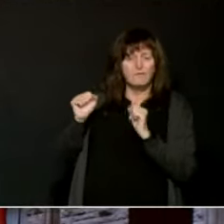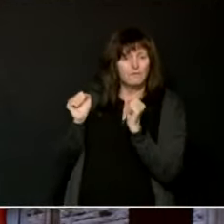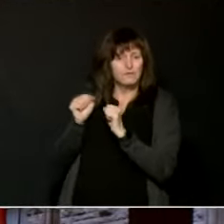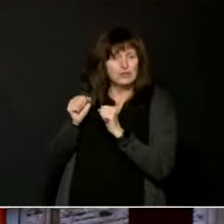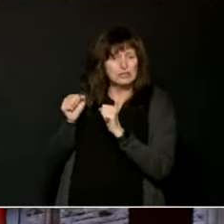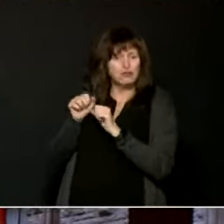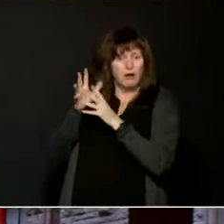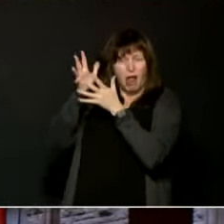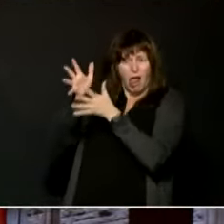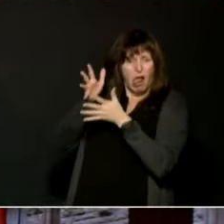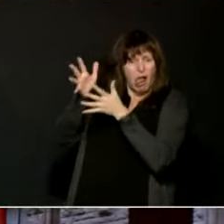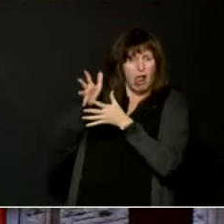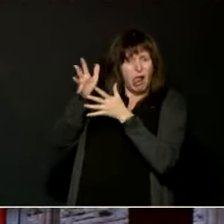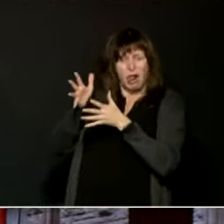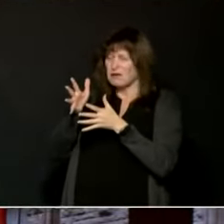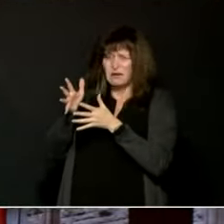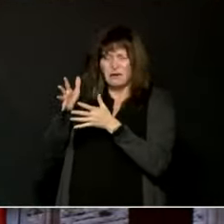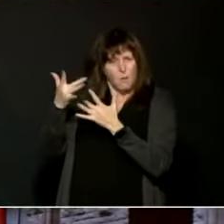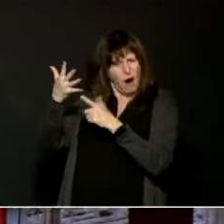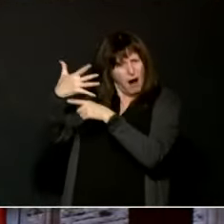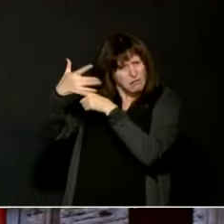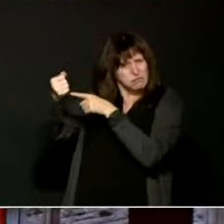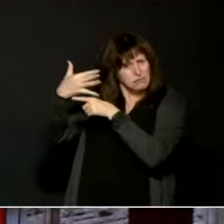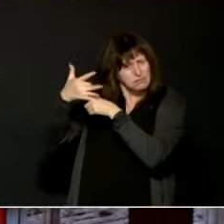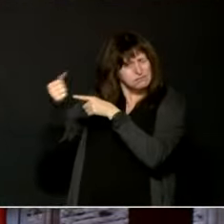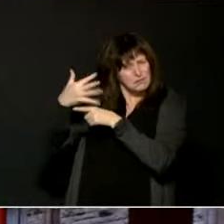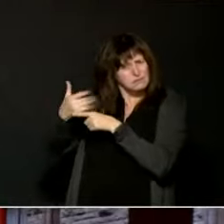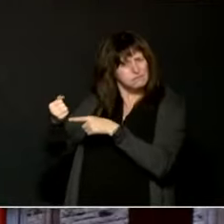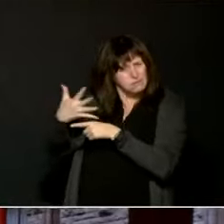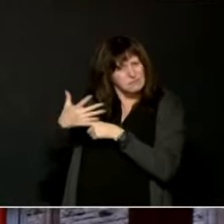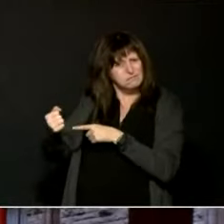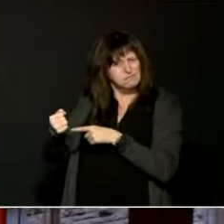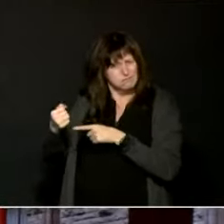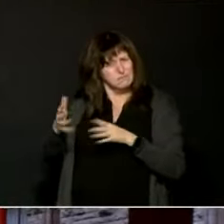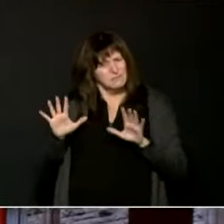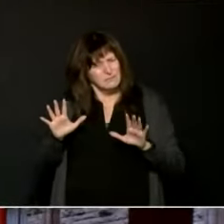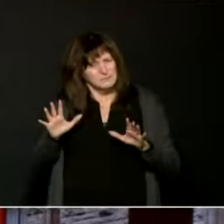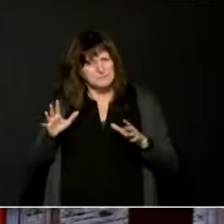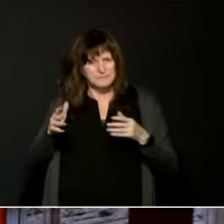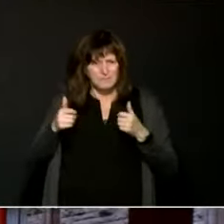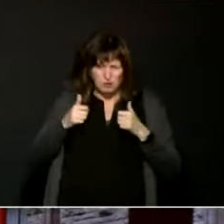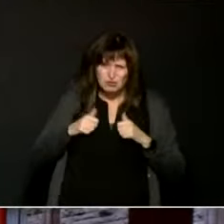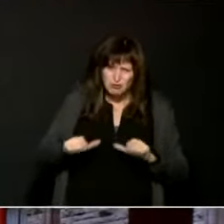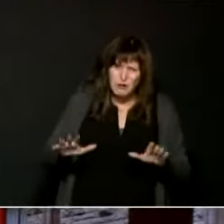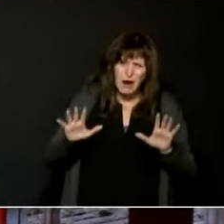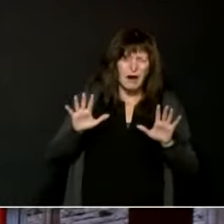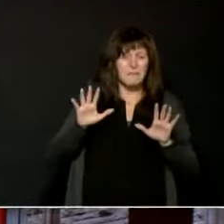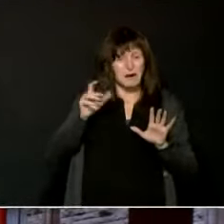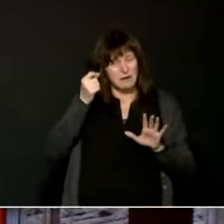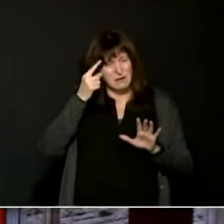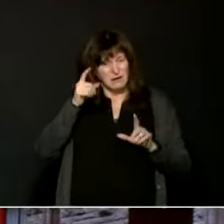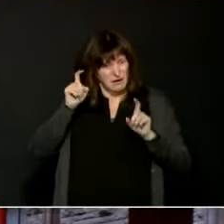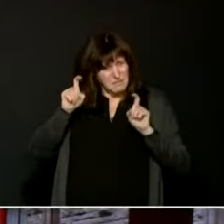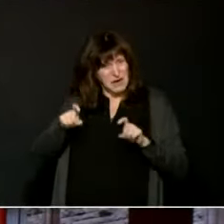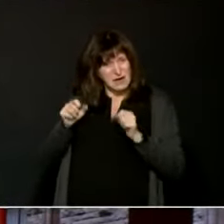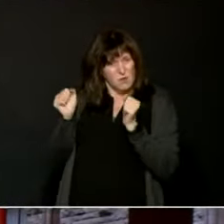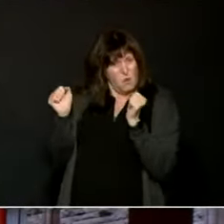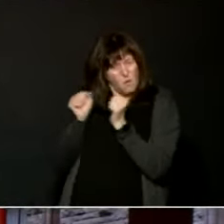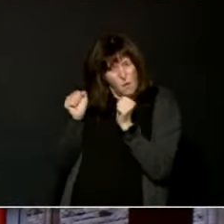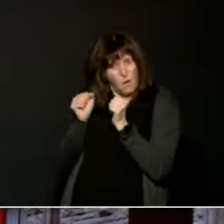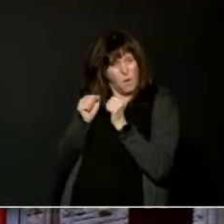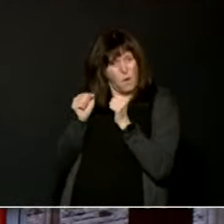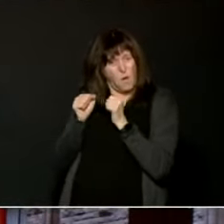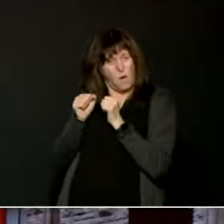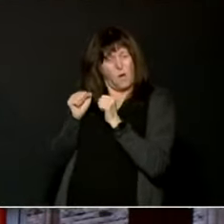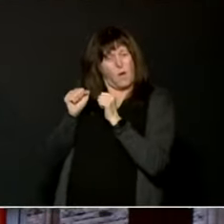got. So we're trying to move that around, of course, without compromising the cold chain maintenance of those vaccines. We don't want to